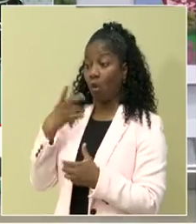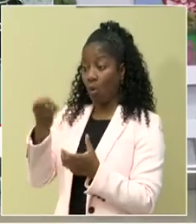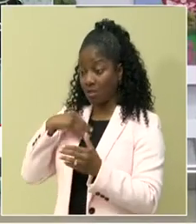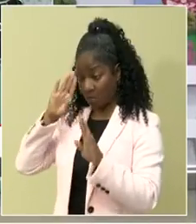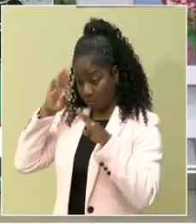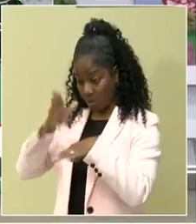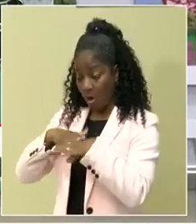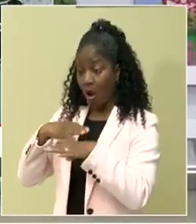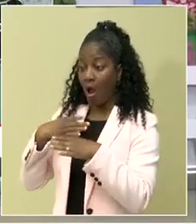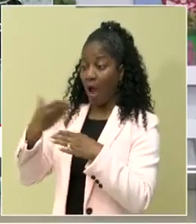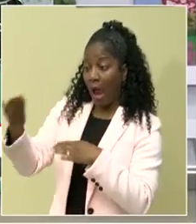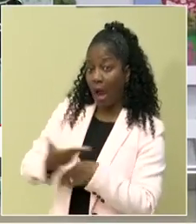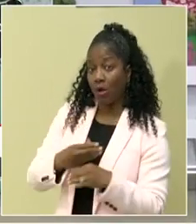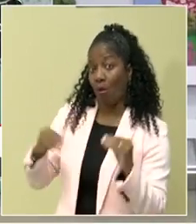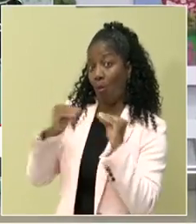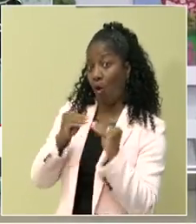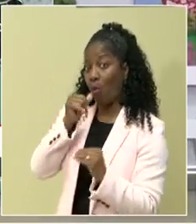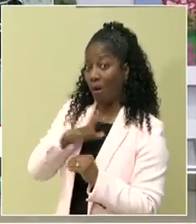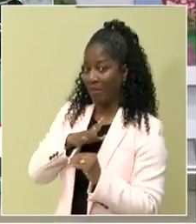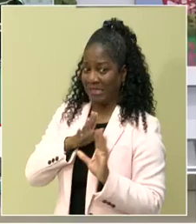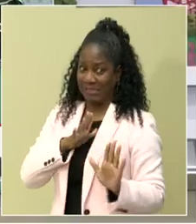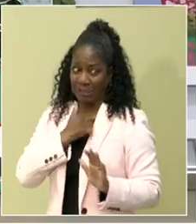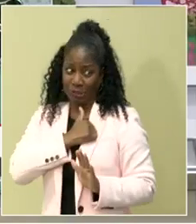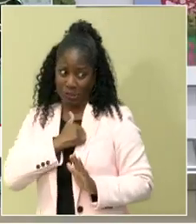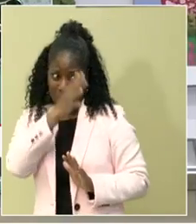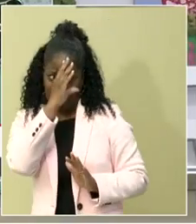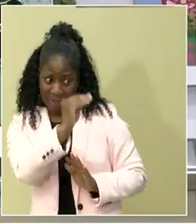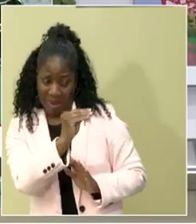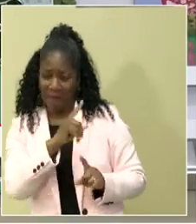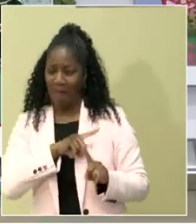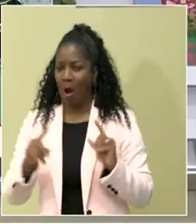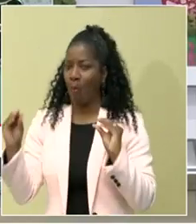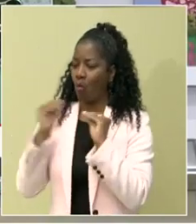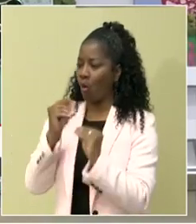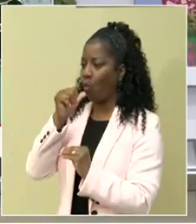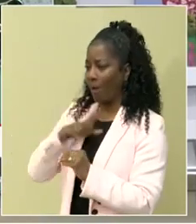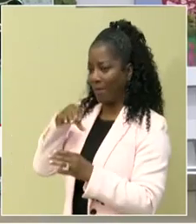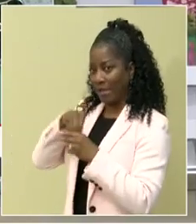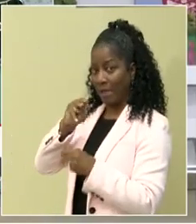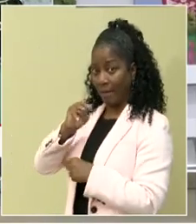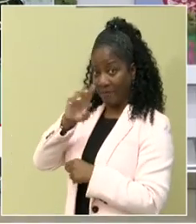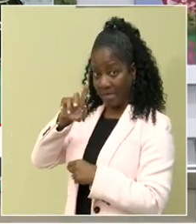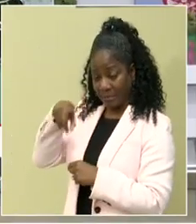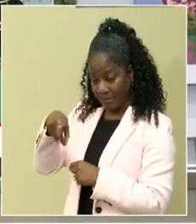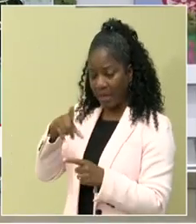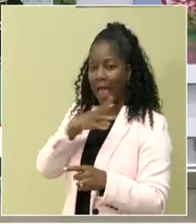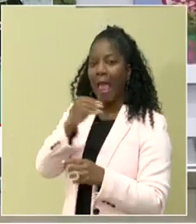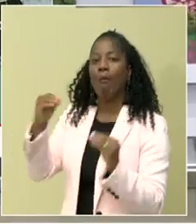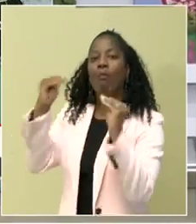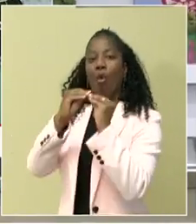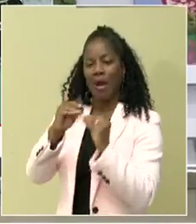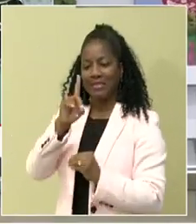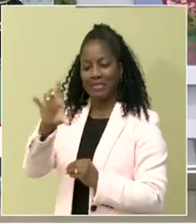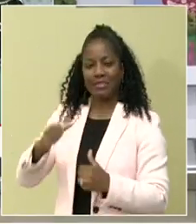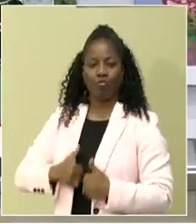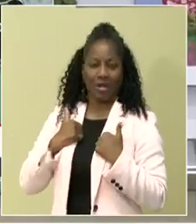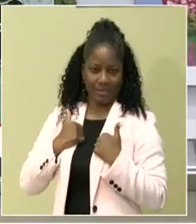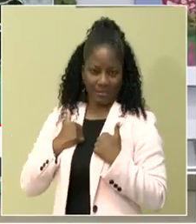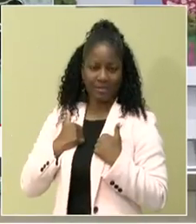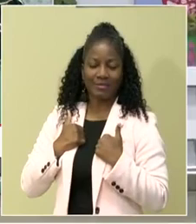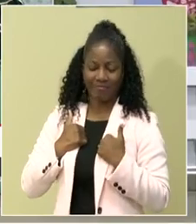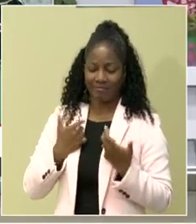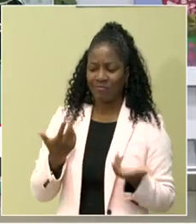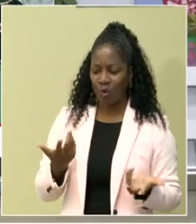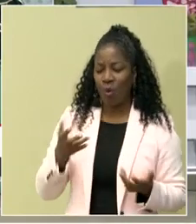hiring more women in MPD and more DC residents. So those are a